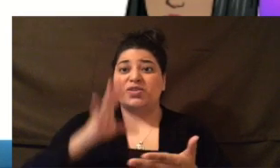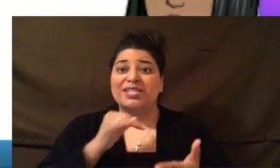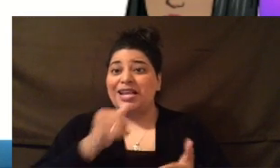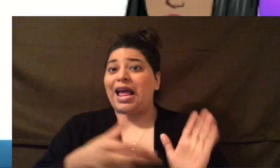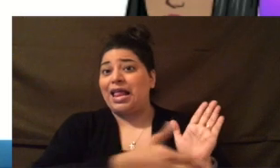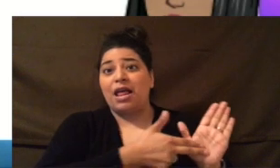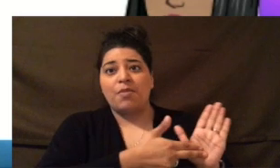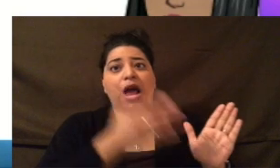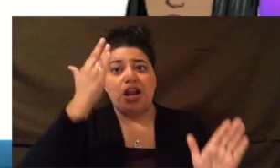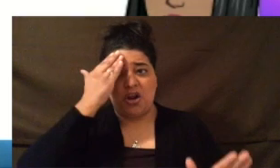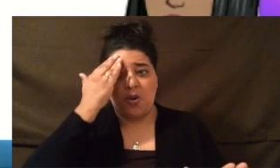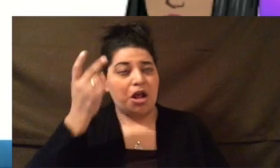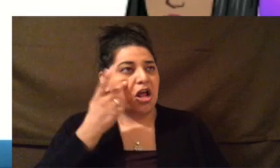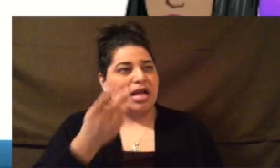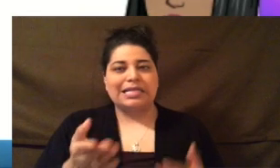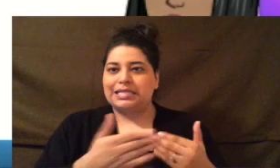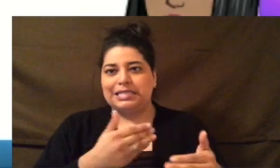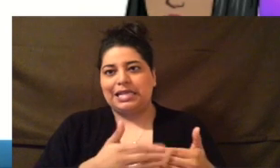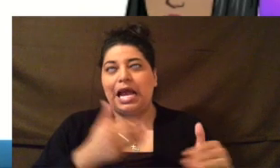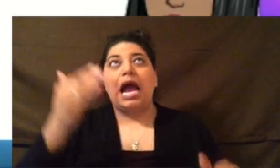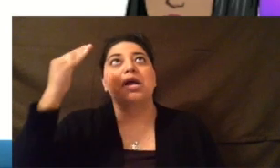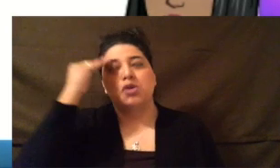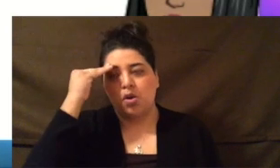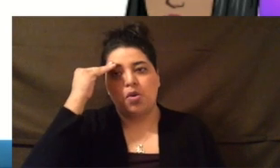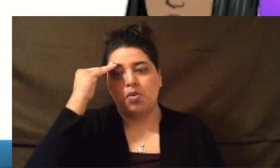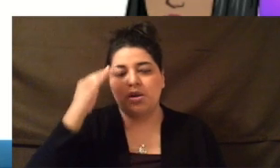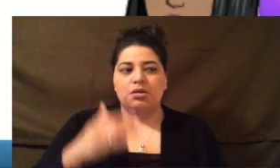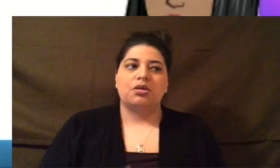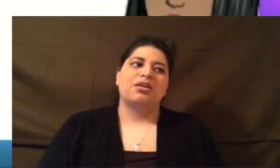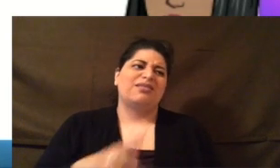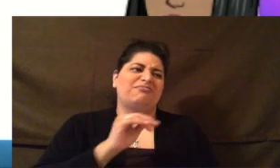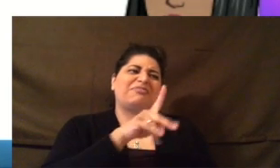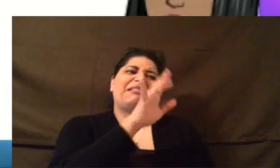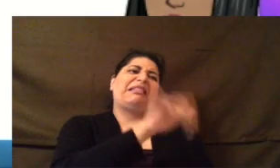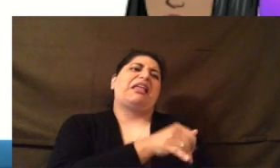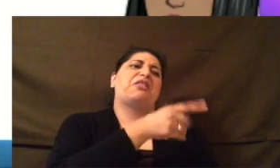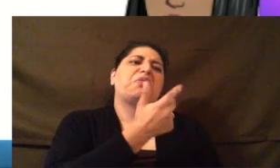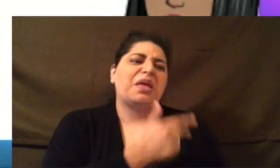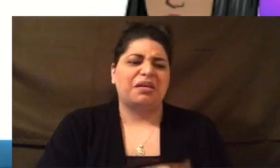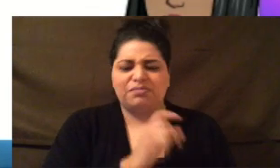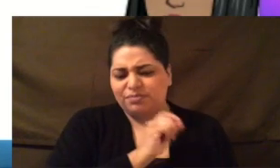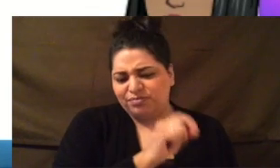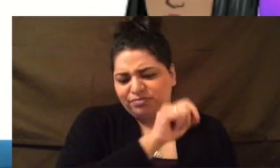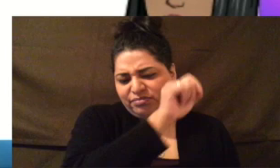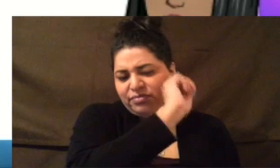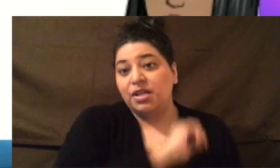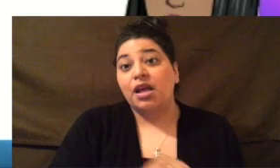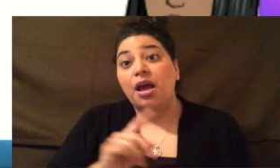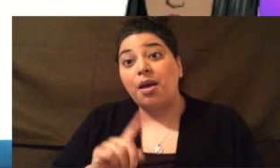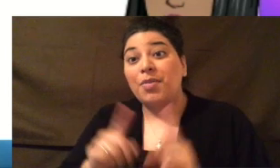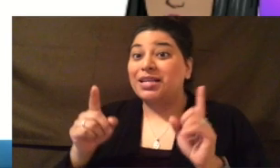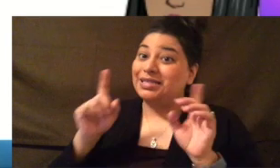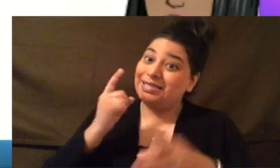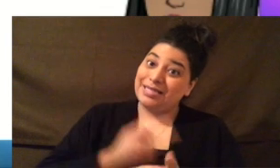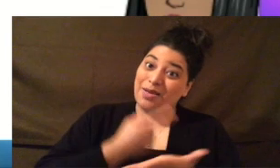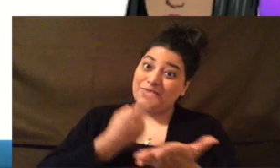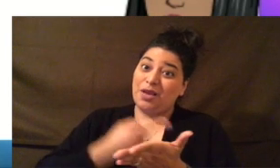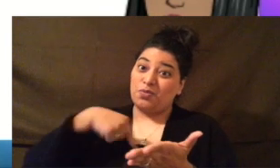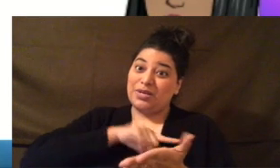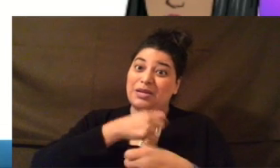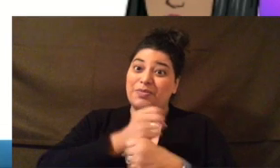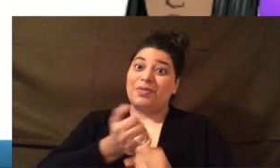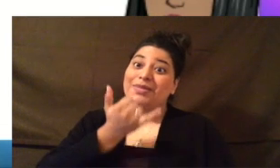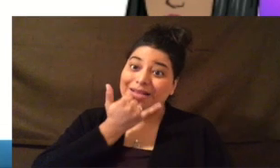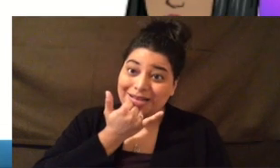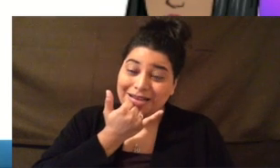not label their data, okay? It looks really easy. I know it looks like you can just look at those 3 circles and say, oh, that's 3, but sometimes